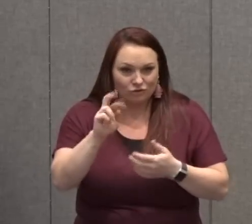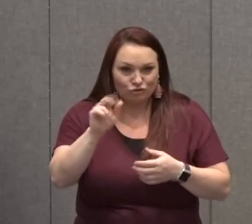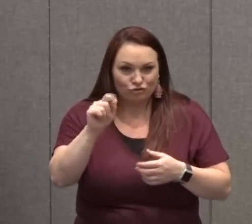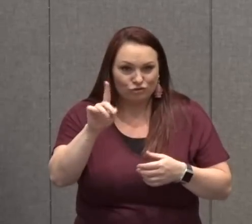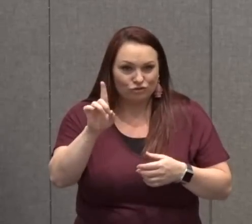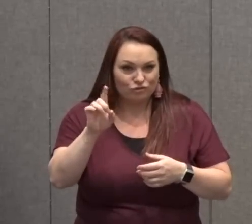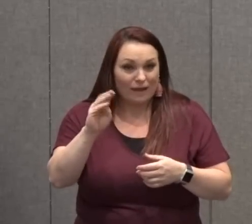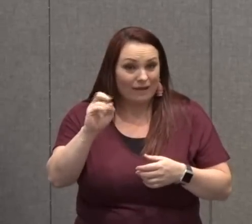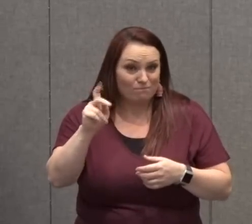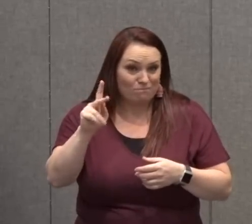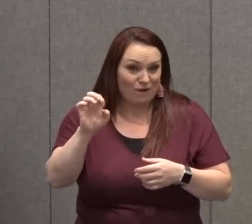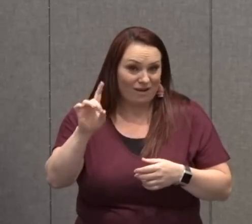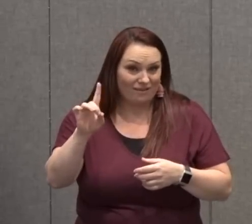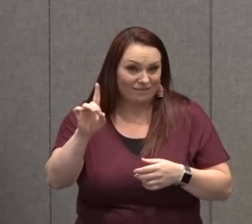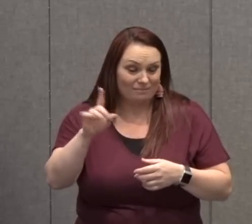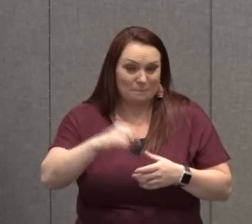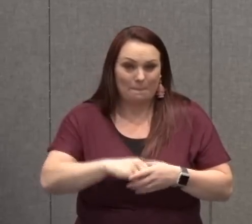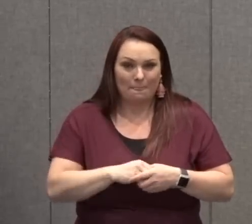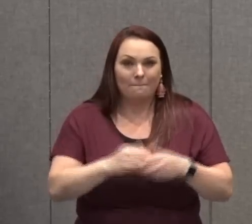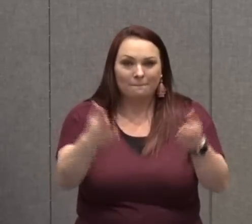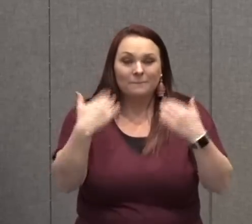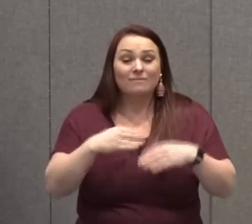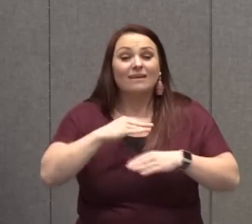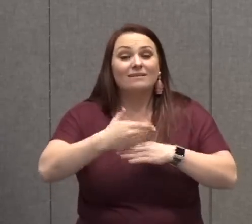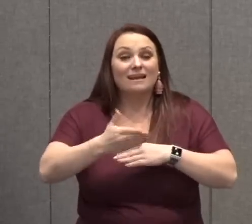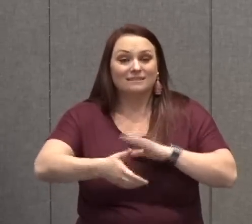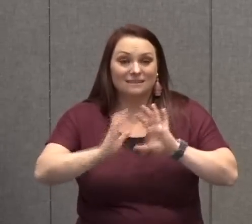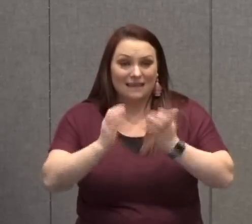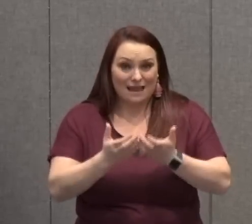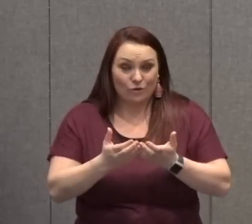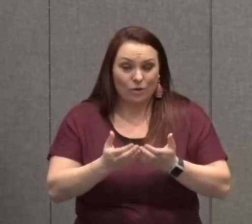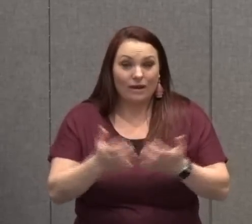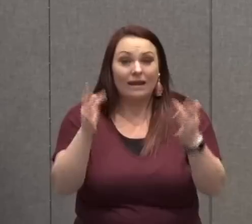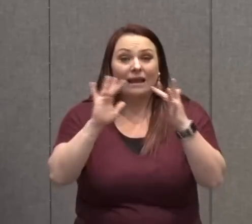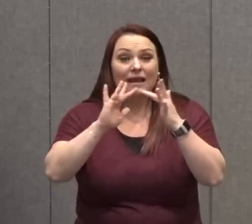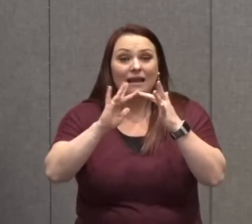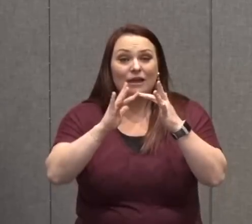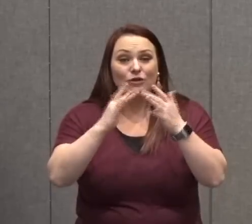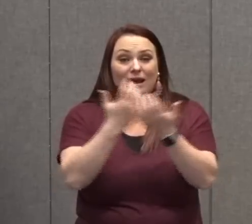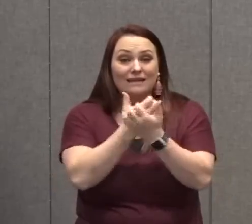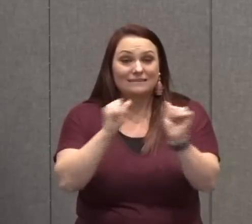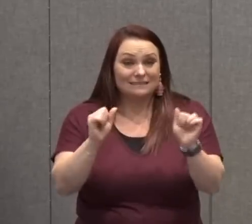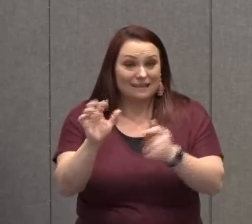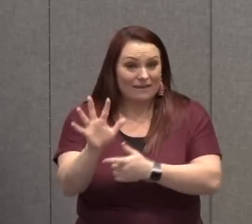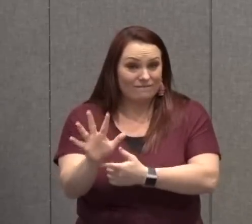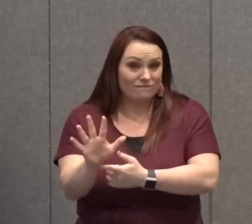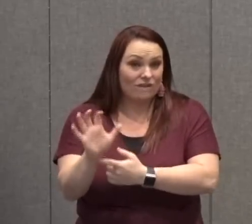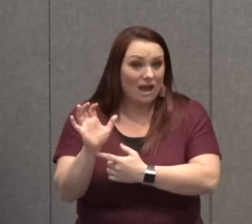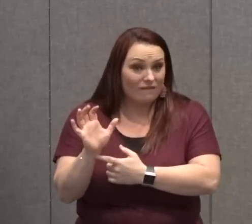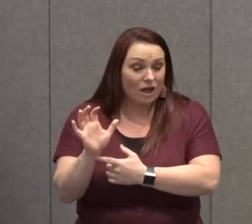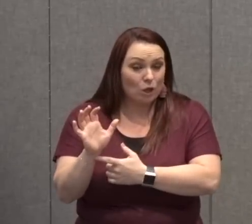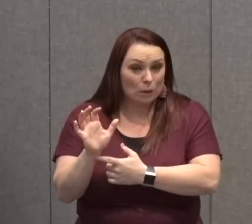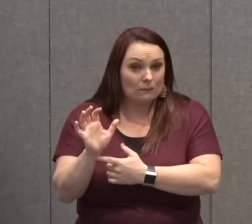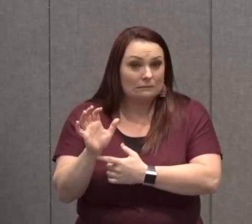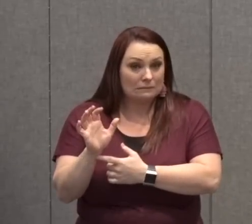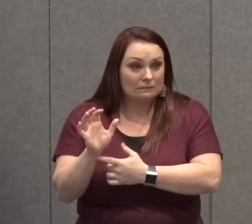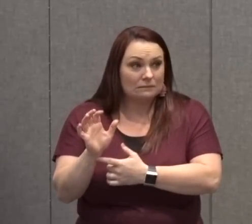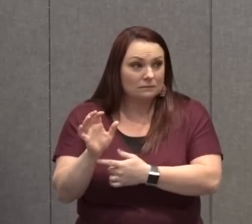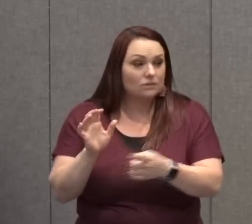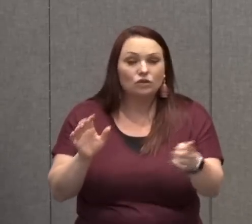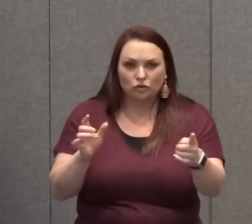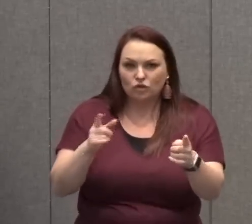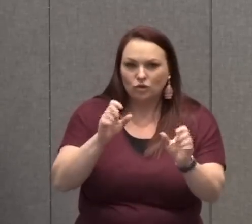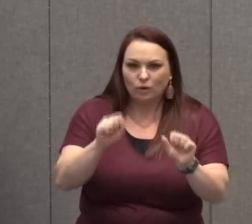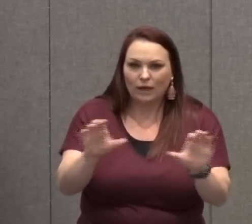Ms. Martindale how about internet safety for 500 internet safety for 500 got